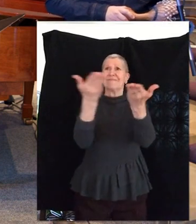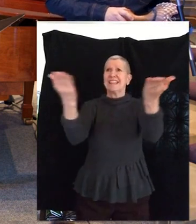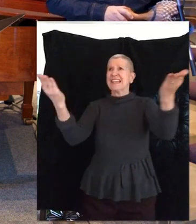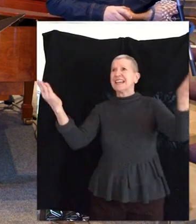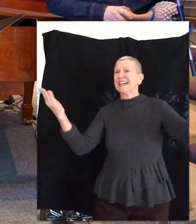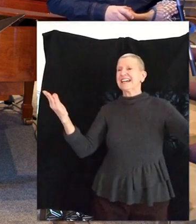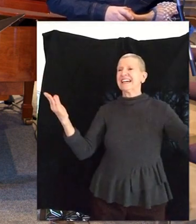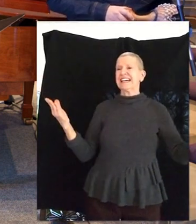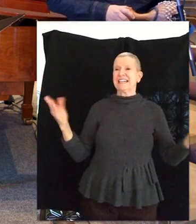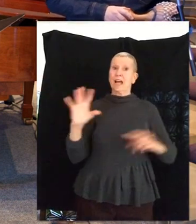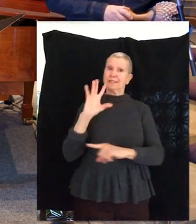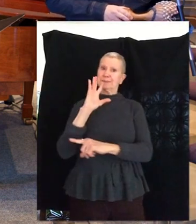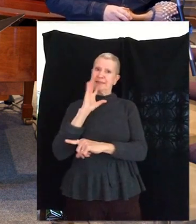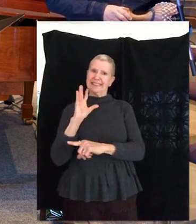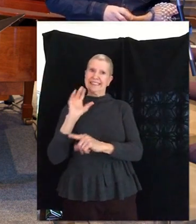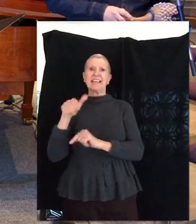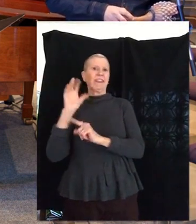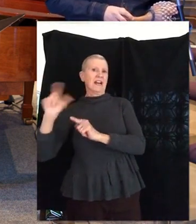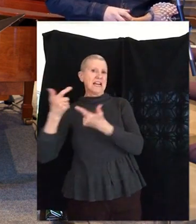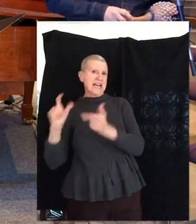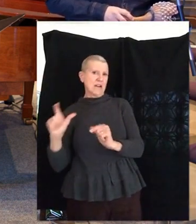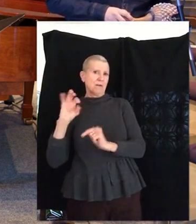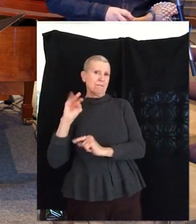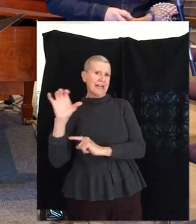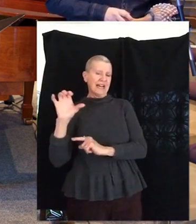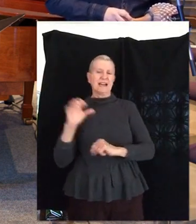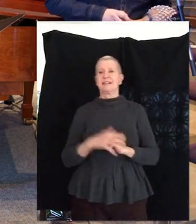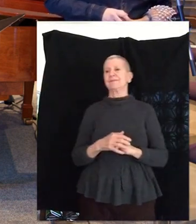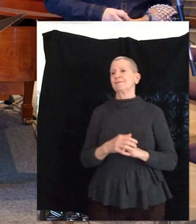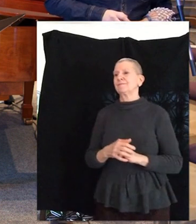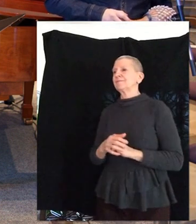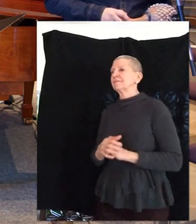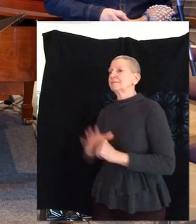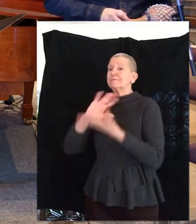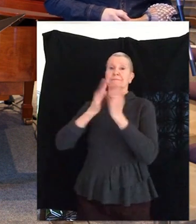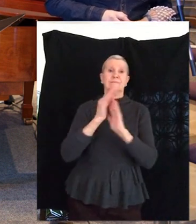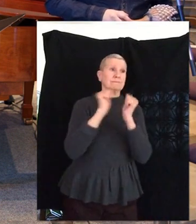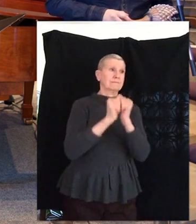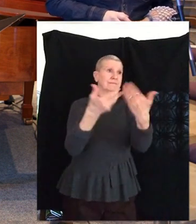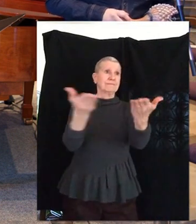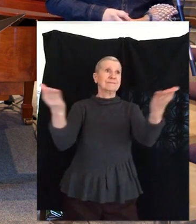Salam Aleikum Le, Salam Aleikum Le.